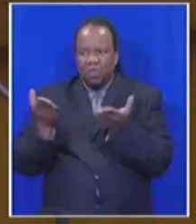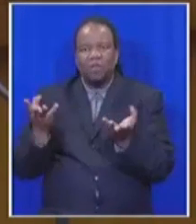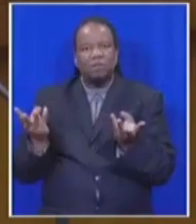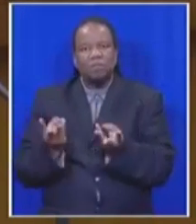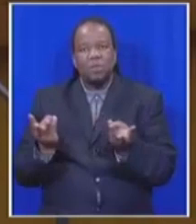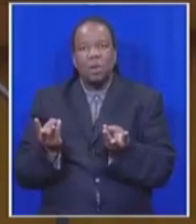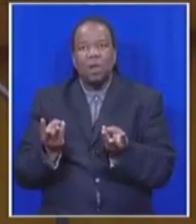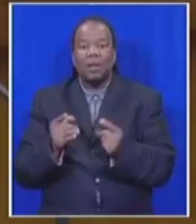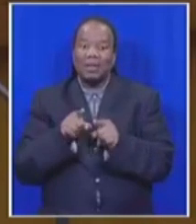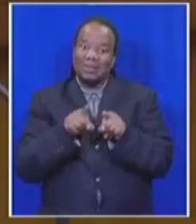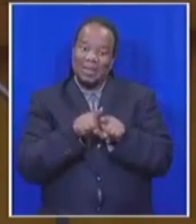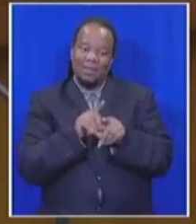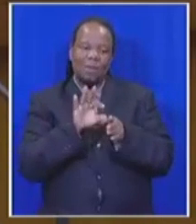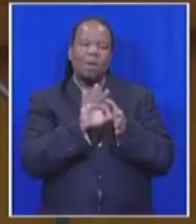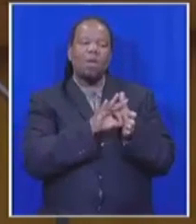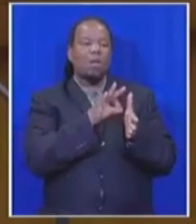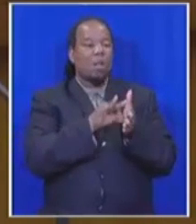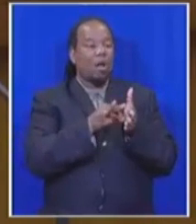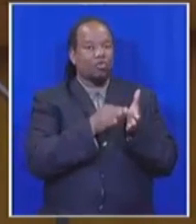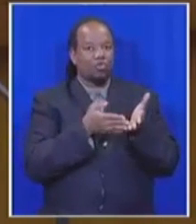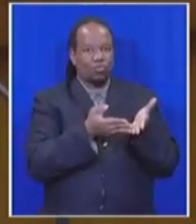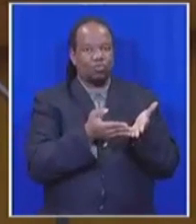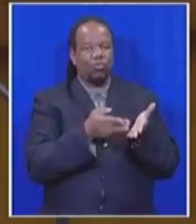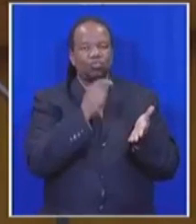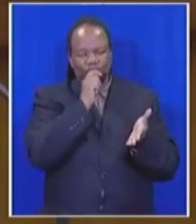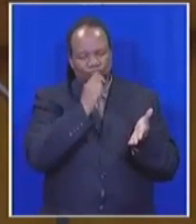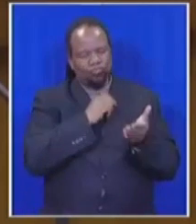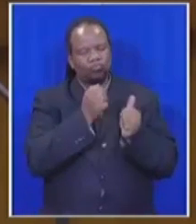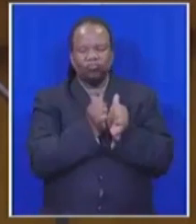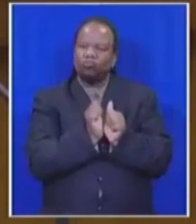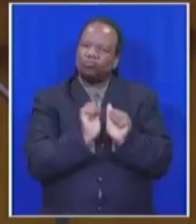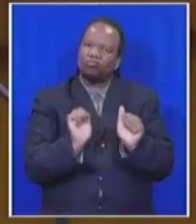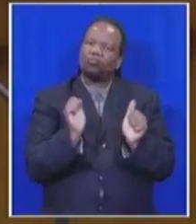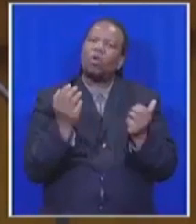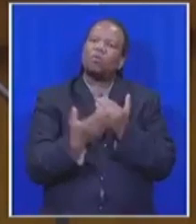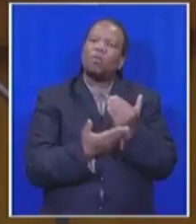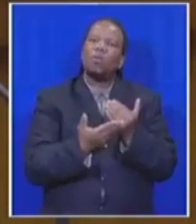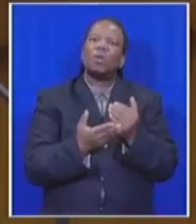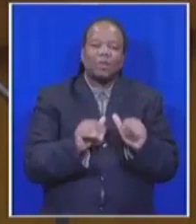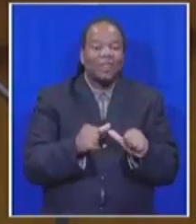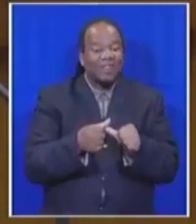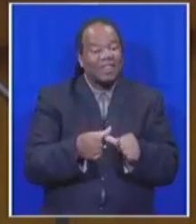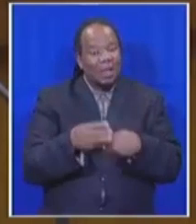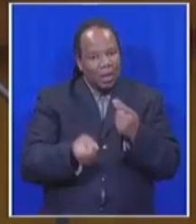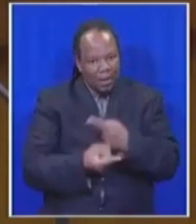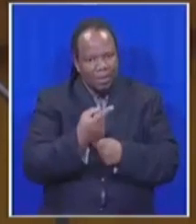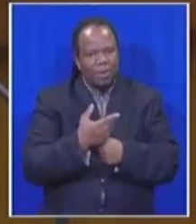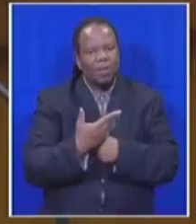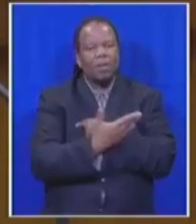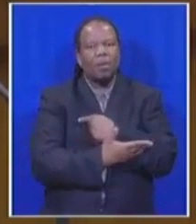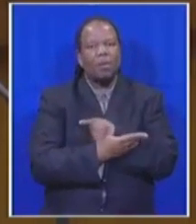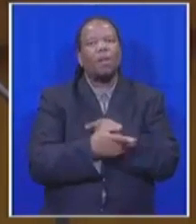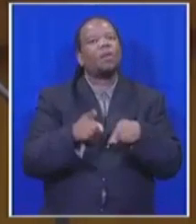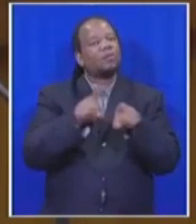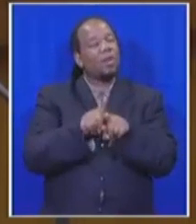these elections, the democratic project and democratization of our country is indeed on course. Even in our struggle